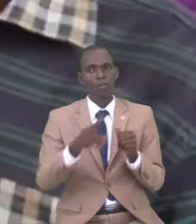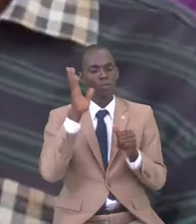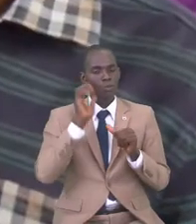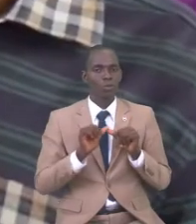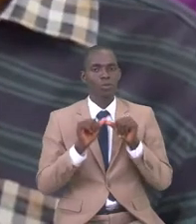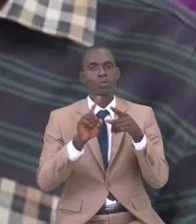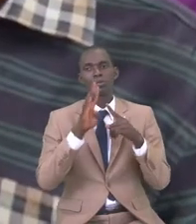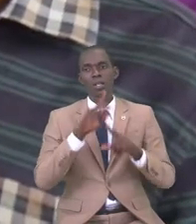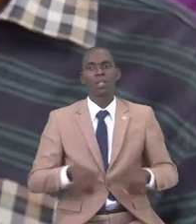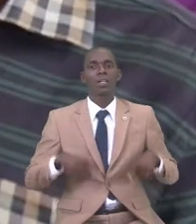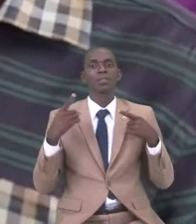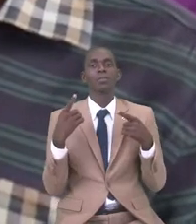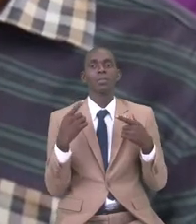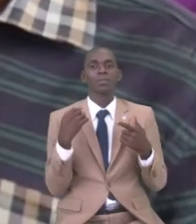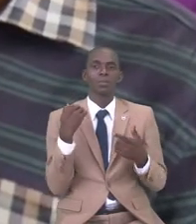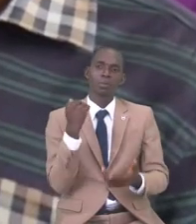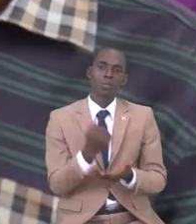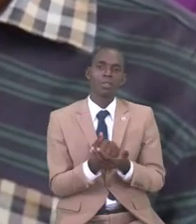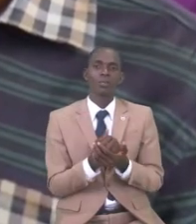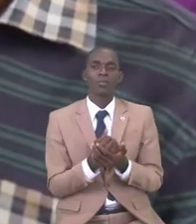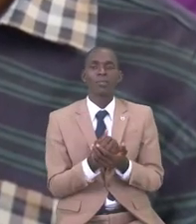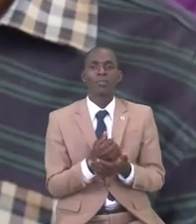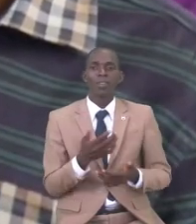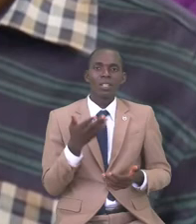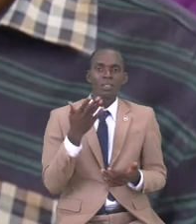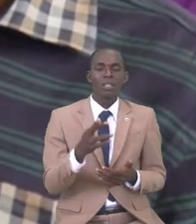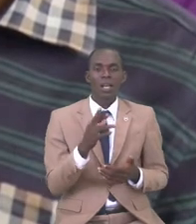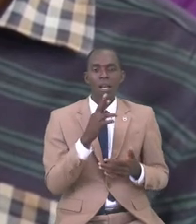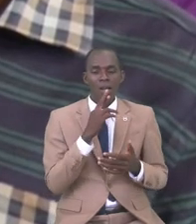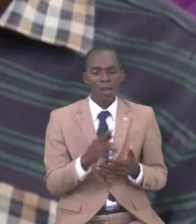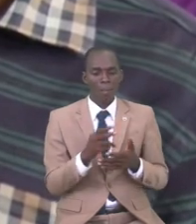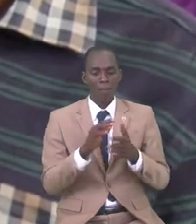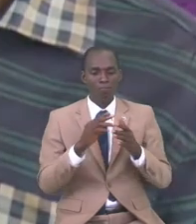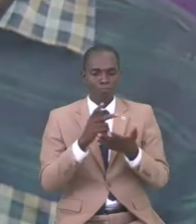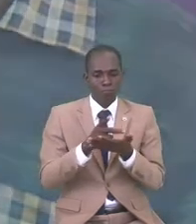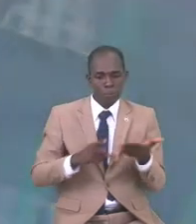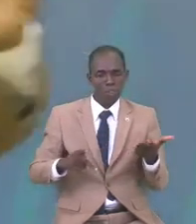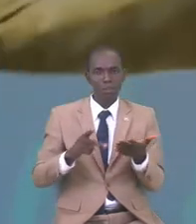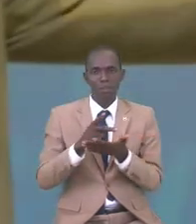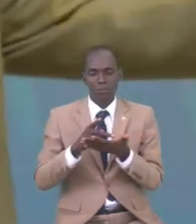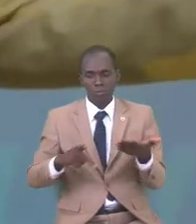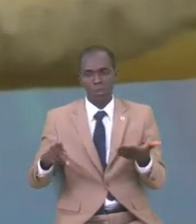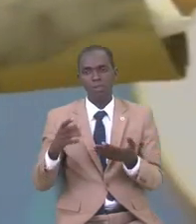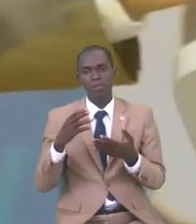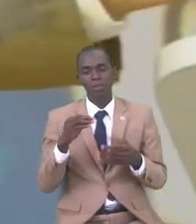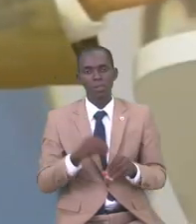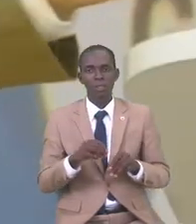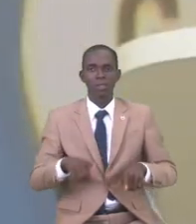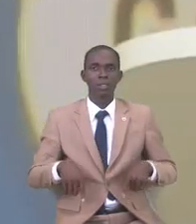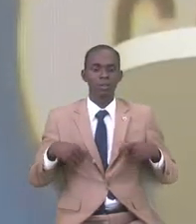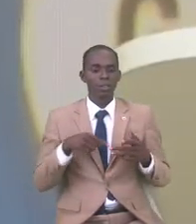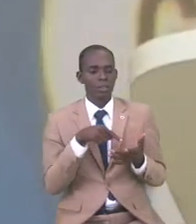alive. There are segments of life in our lives. This